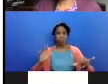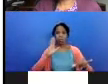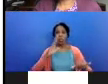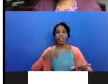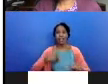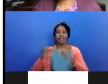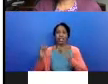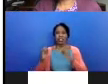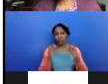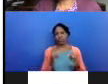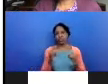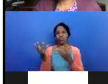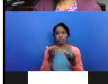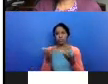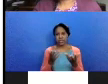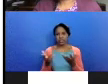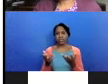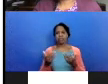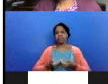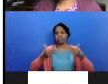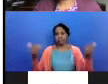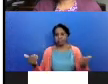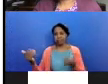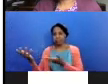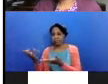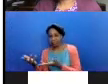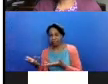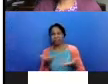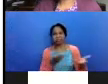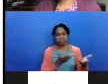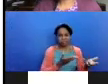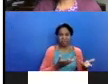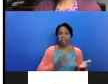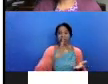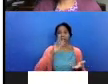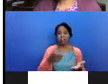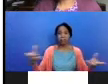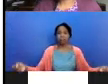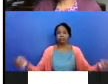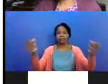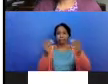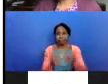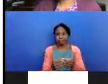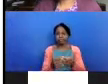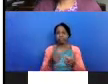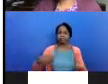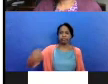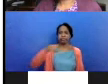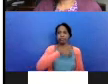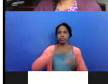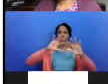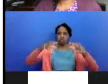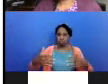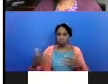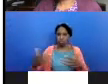both parties still have their individual. And because we may even have one conversation together and then